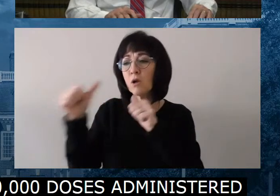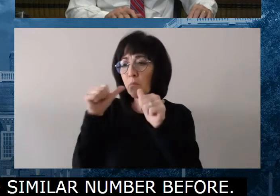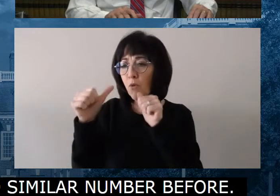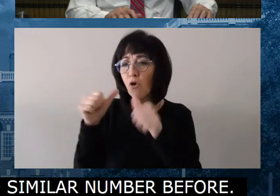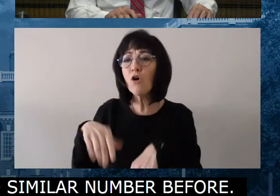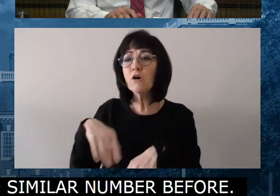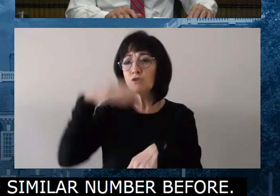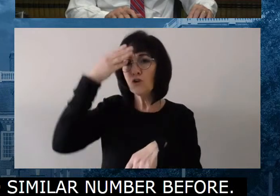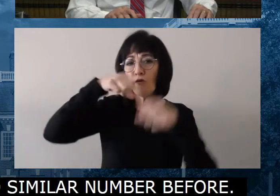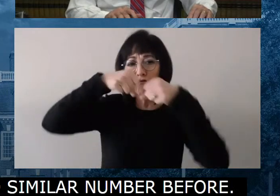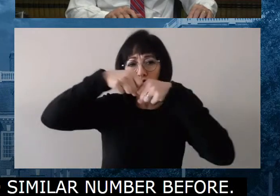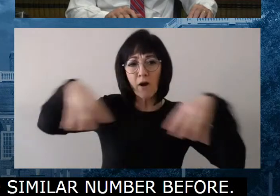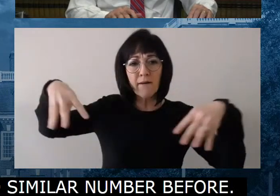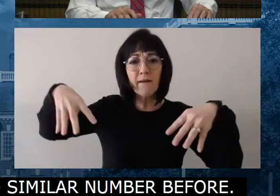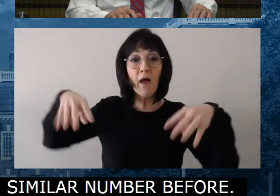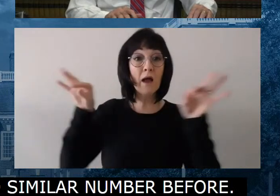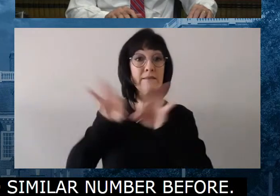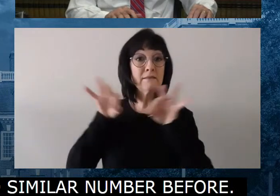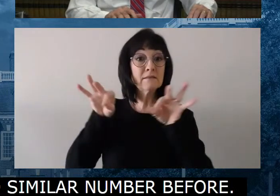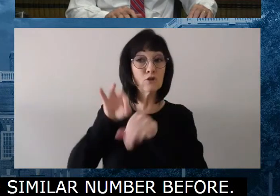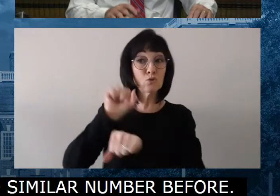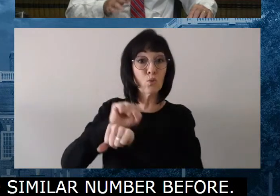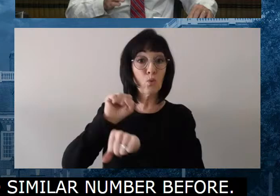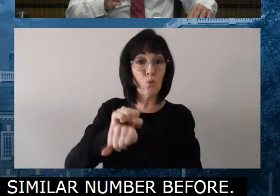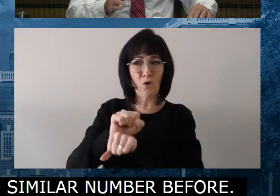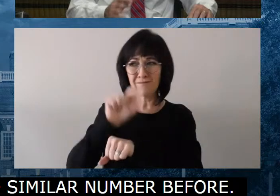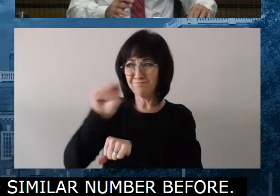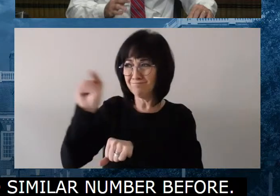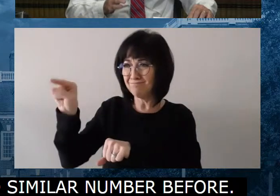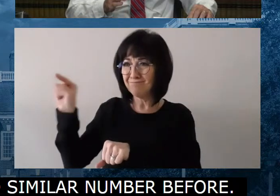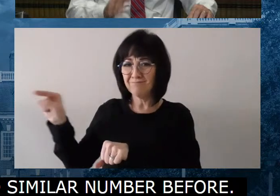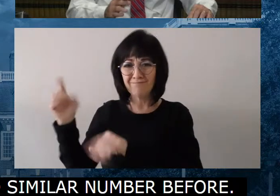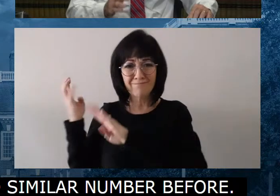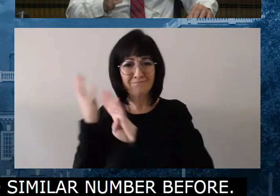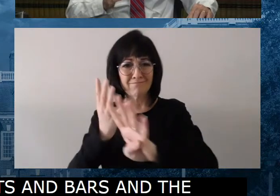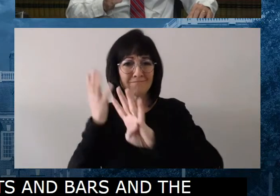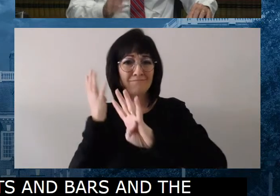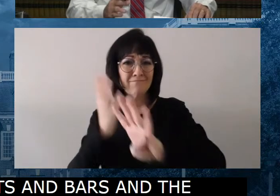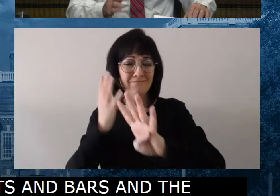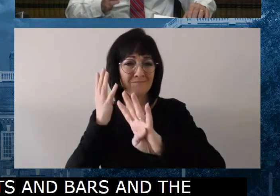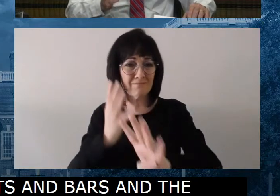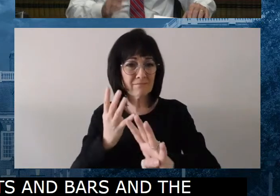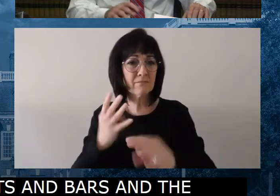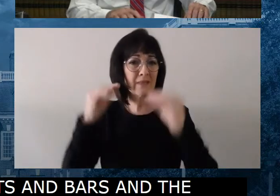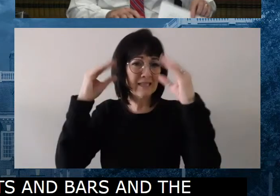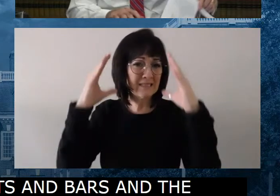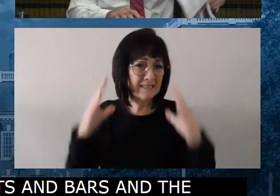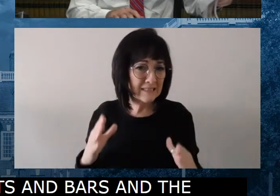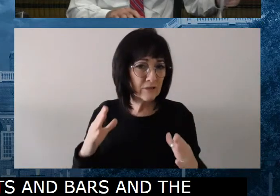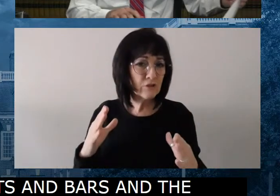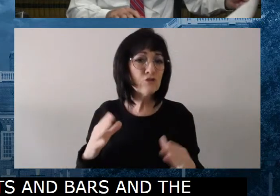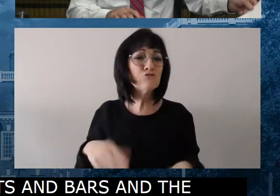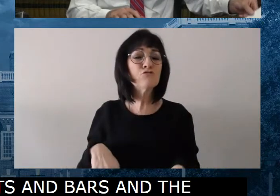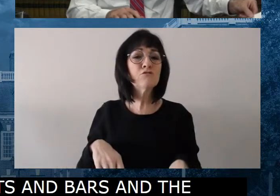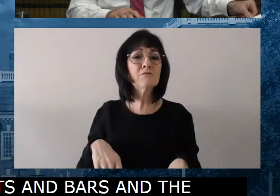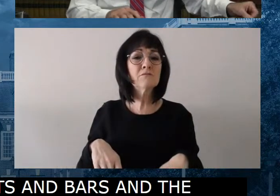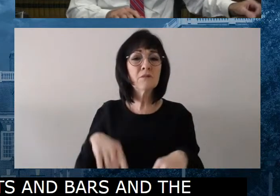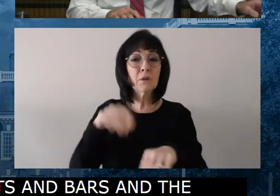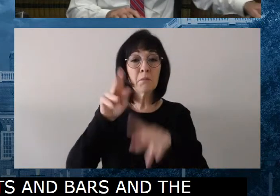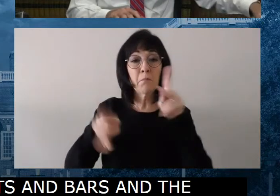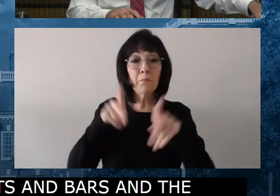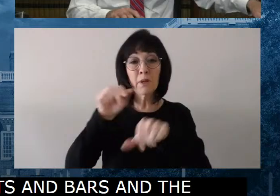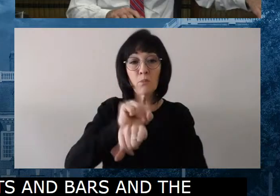frontline essential workers have been vaccinated, educators, teachers, bus drivers, and the like, and our